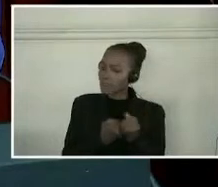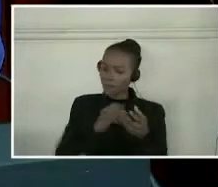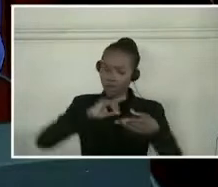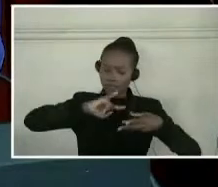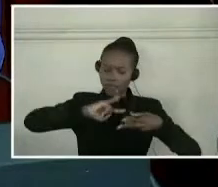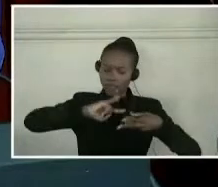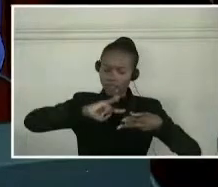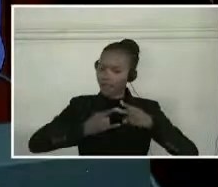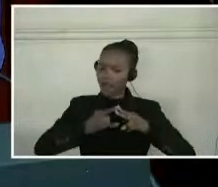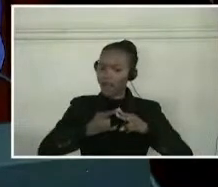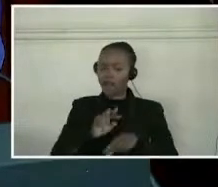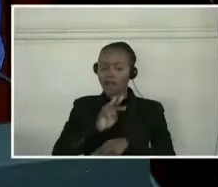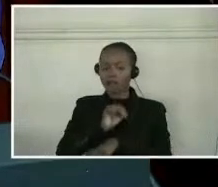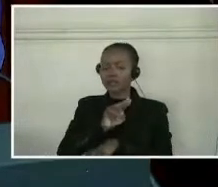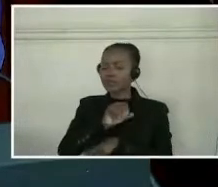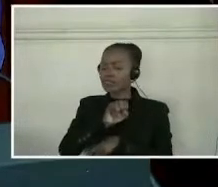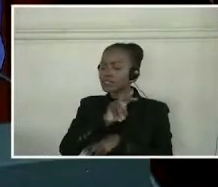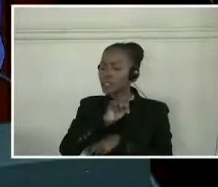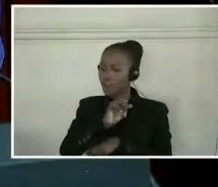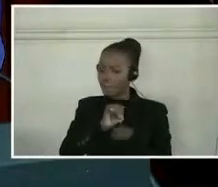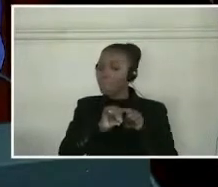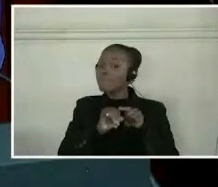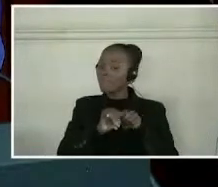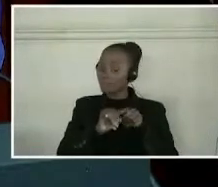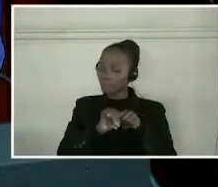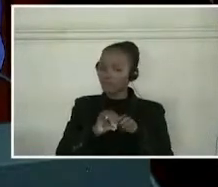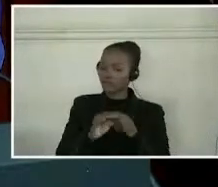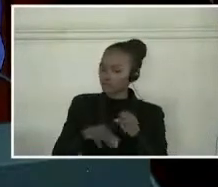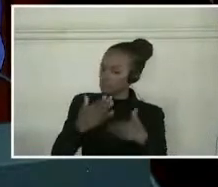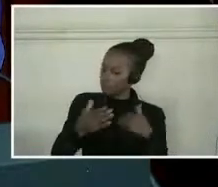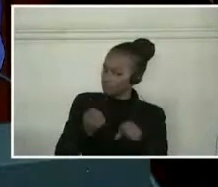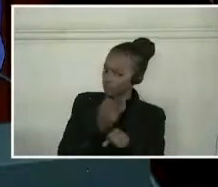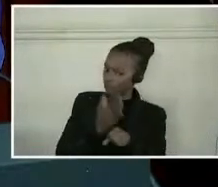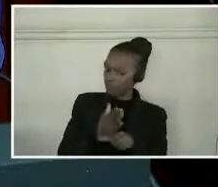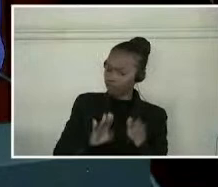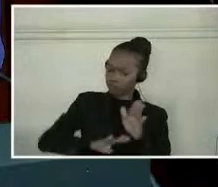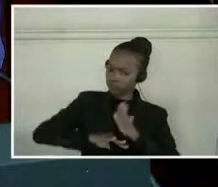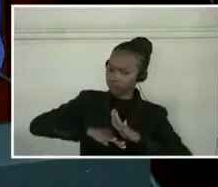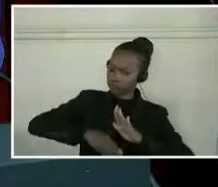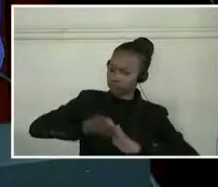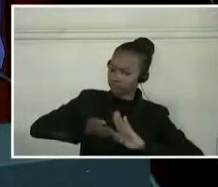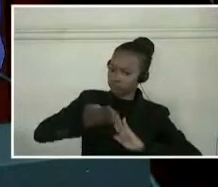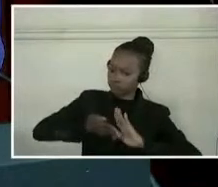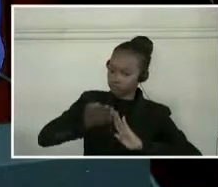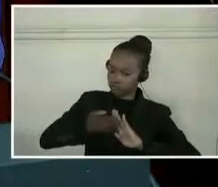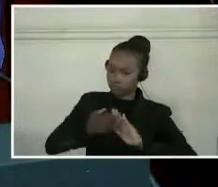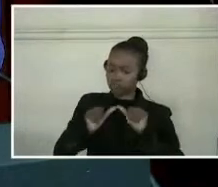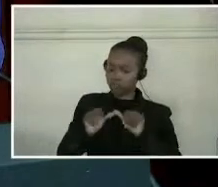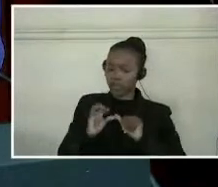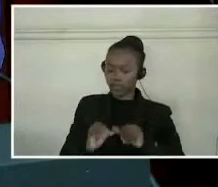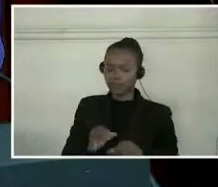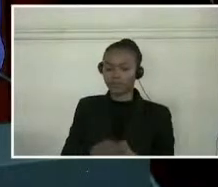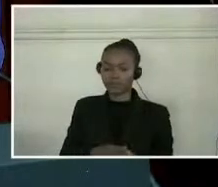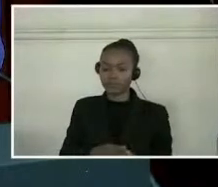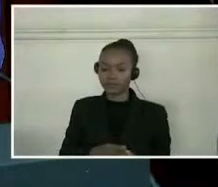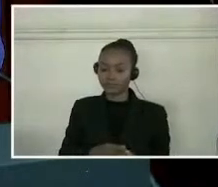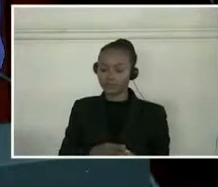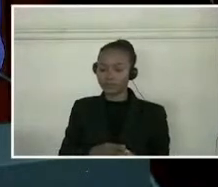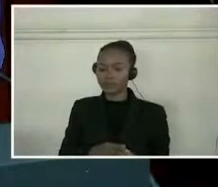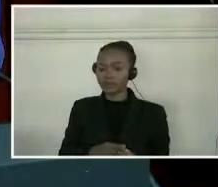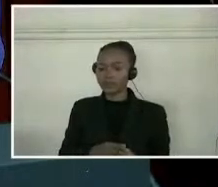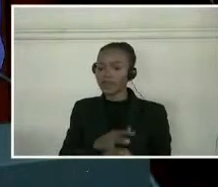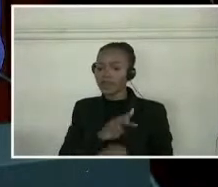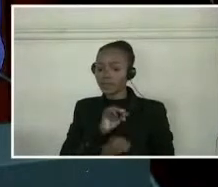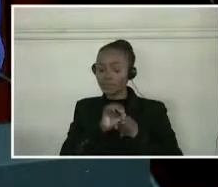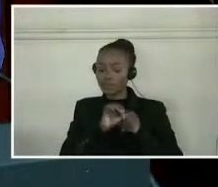will be installed once the upgrade is completed museum services has a total allocation of